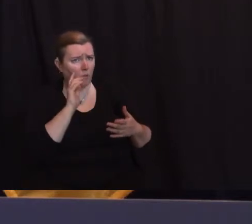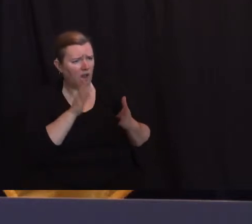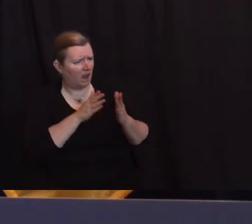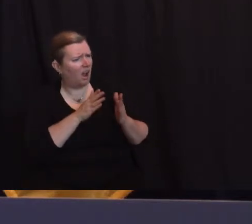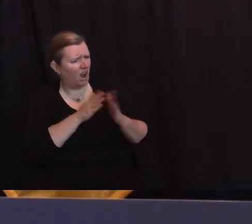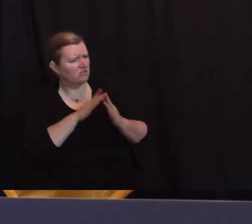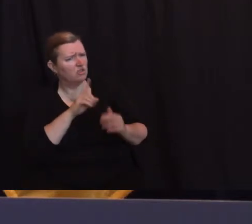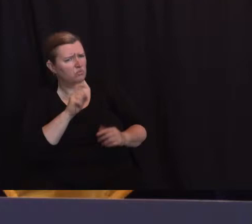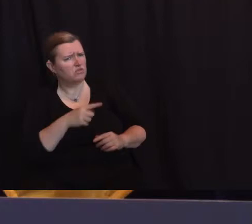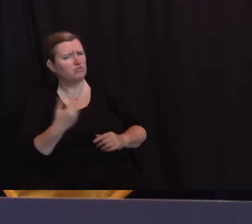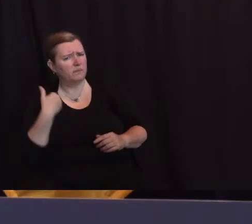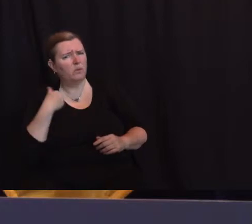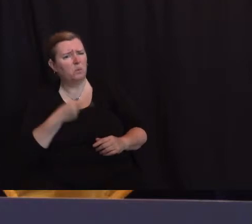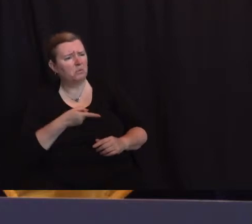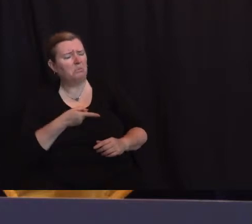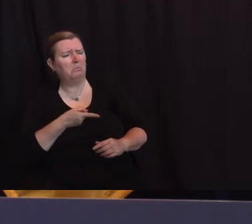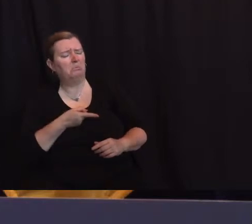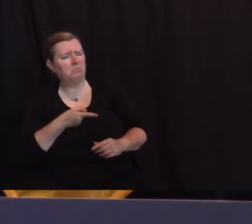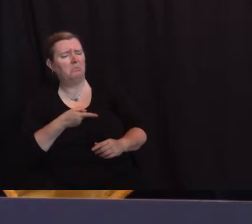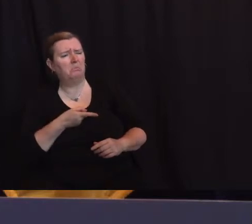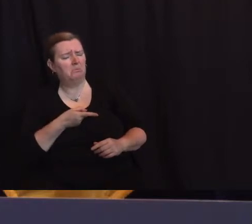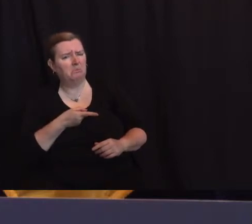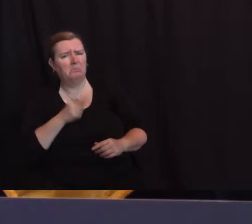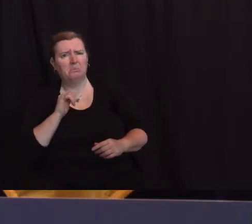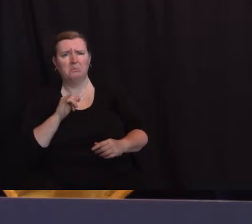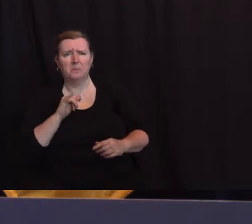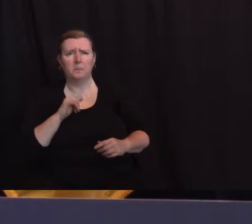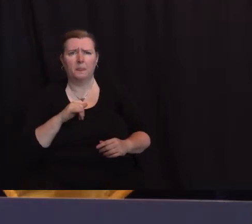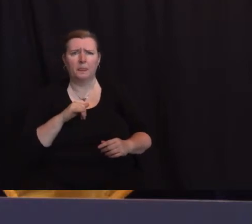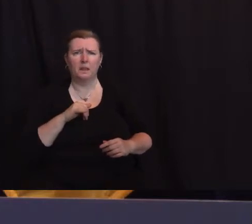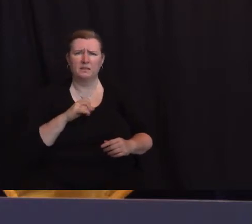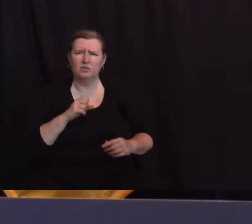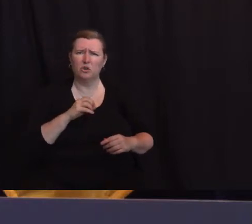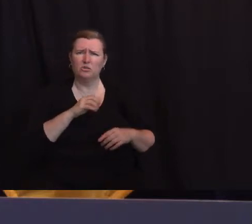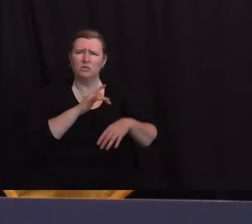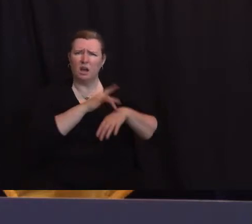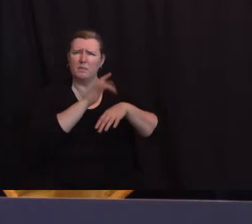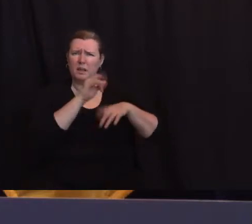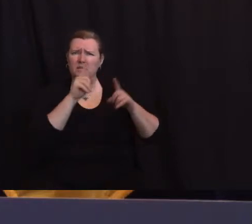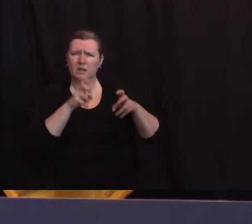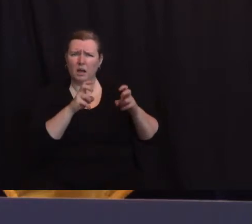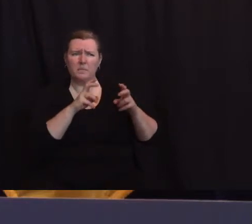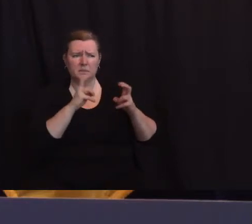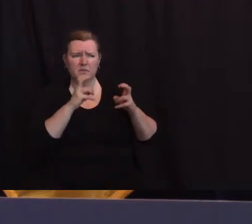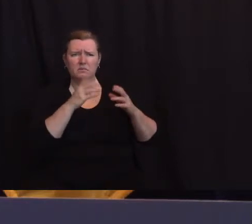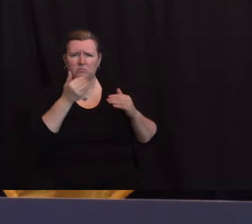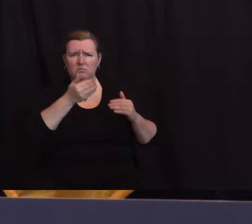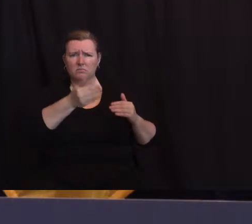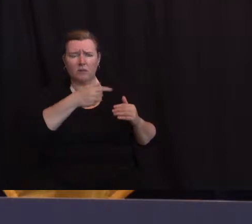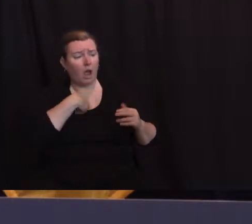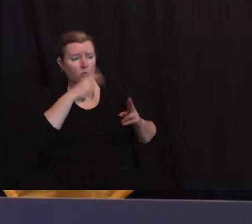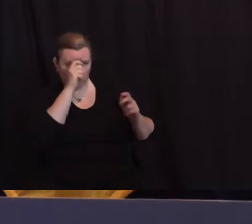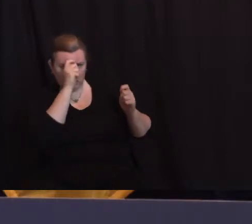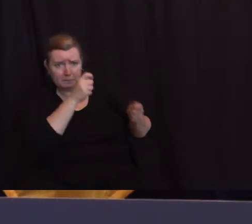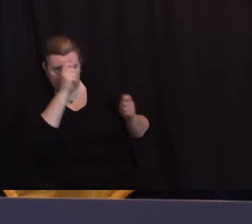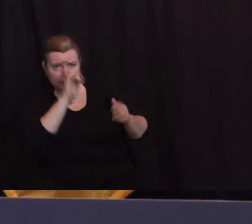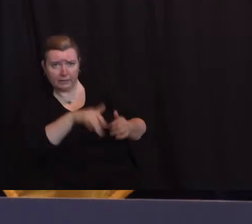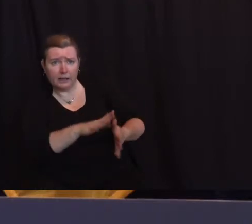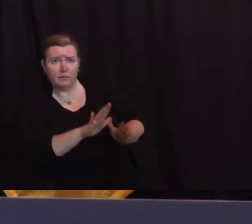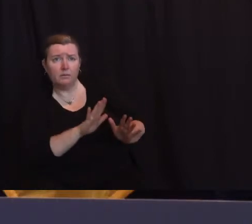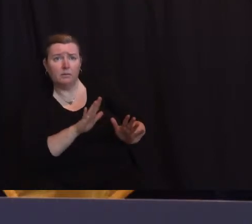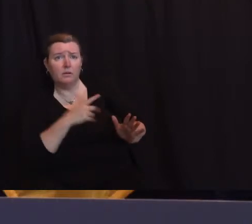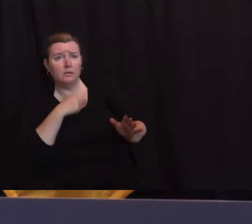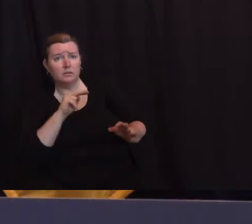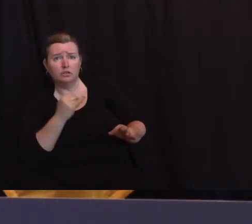before. I know it's a theme that you've hit before, which I respect. We continue to believe that the fewer guns,